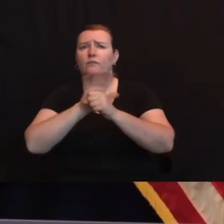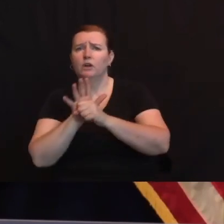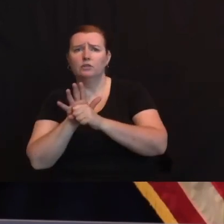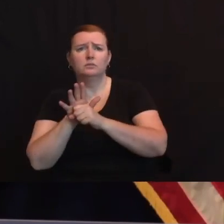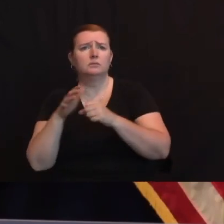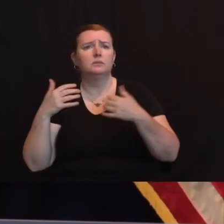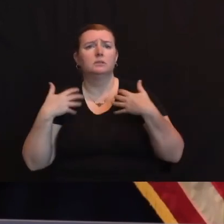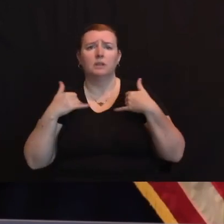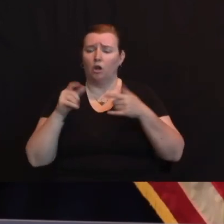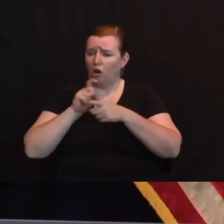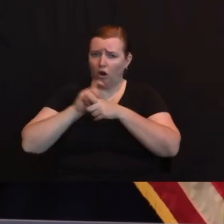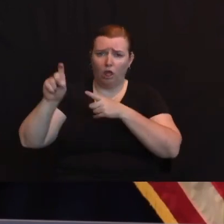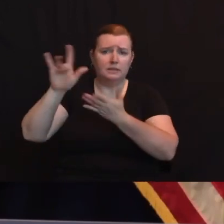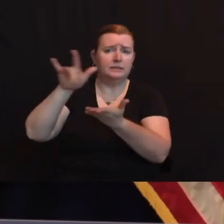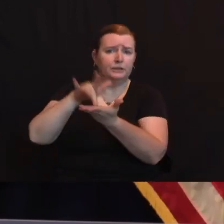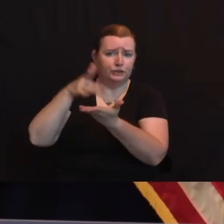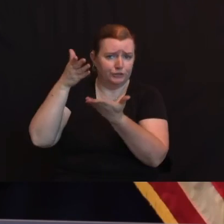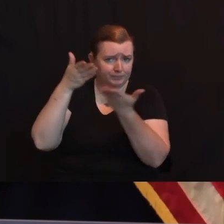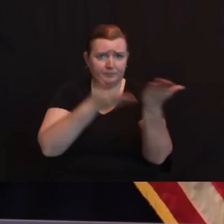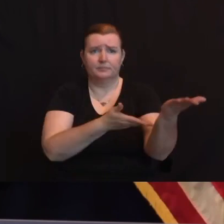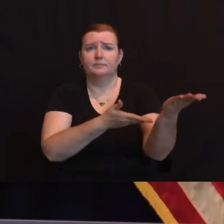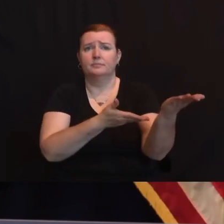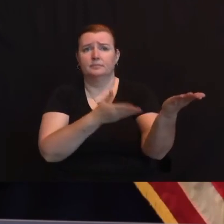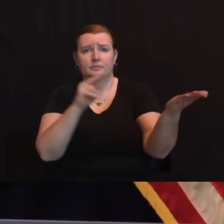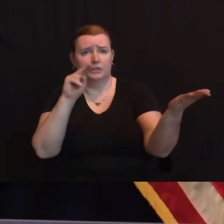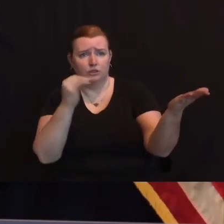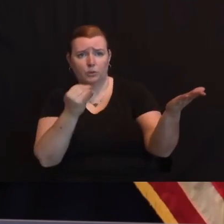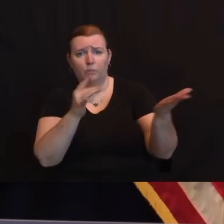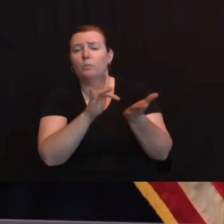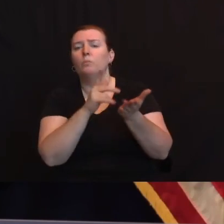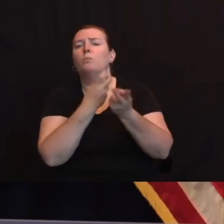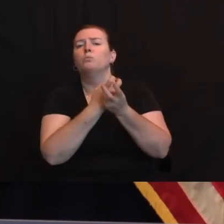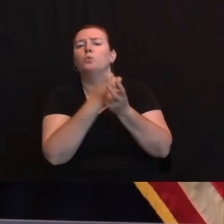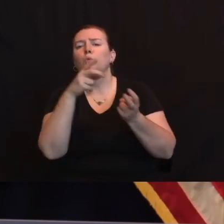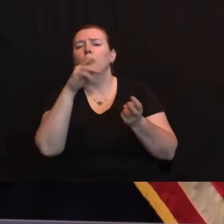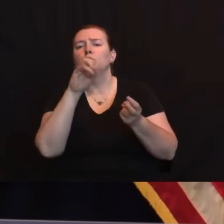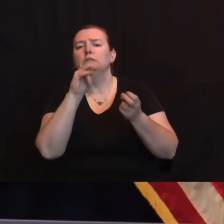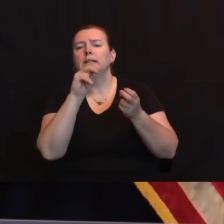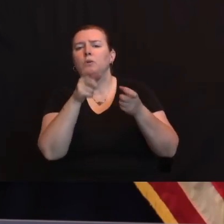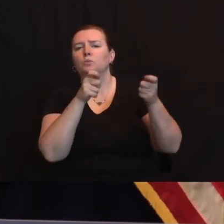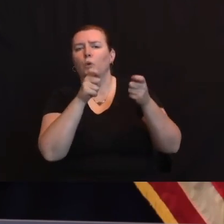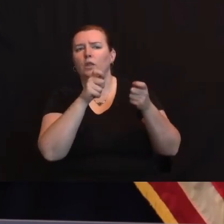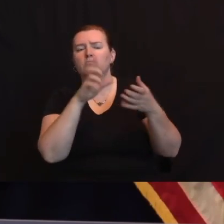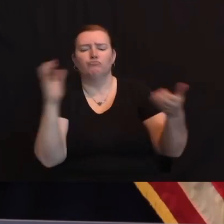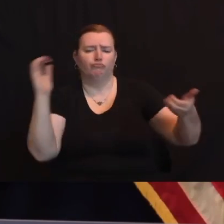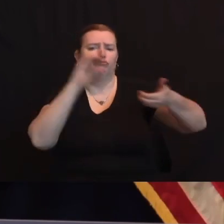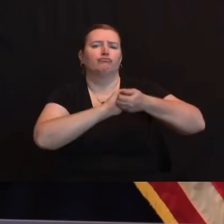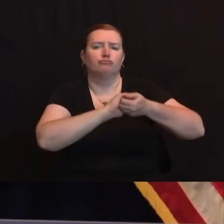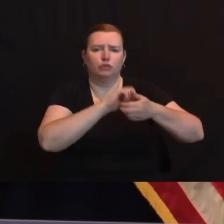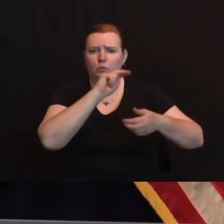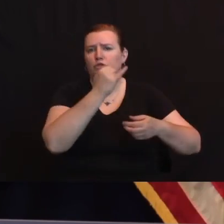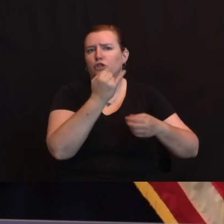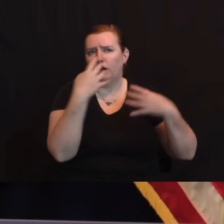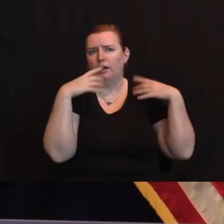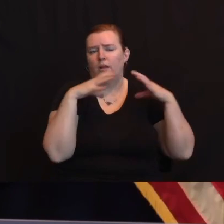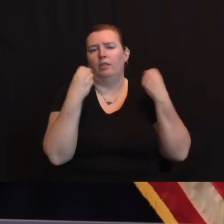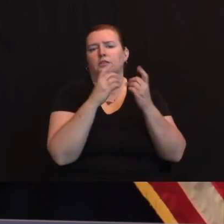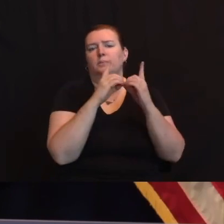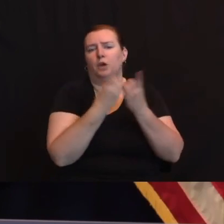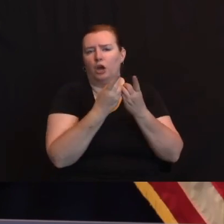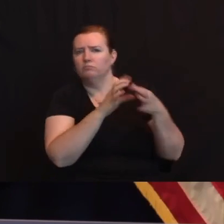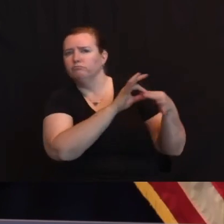running. The New Jersey Poison Control Center and 211 have partnered with the state to provide information to the public on